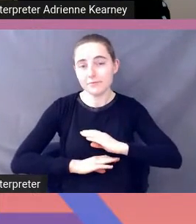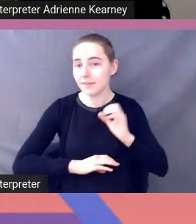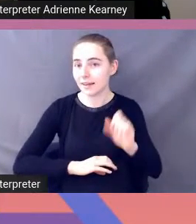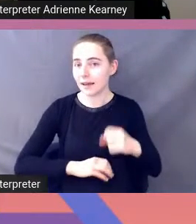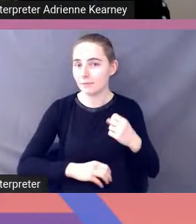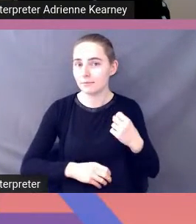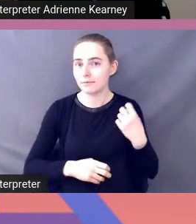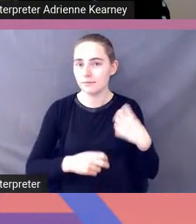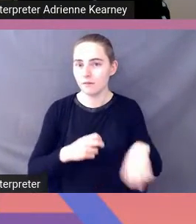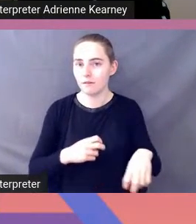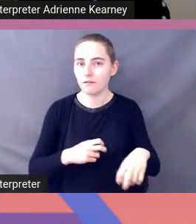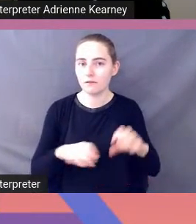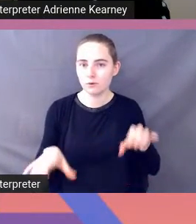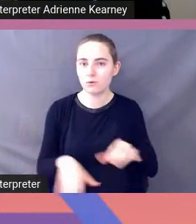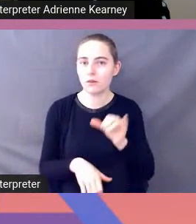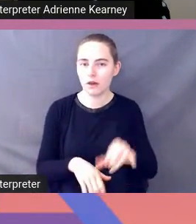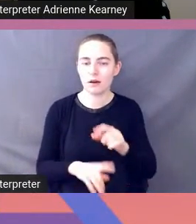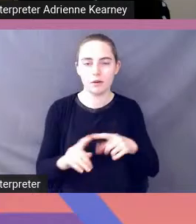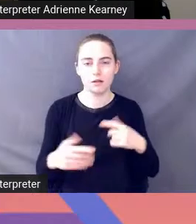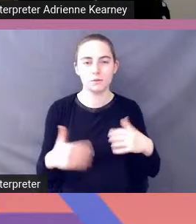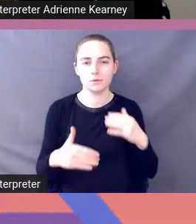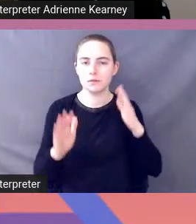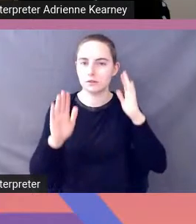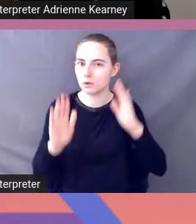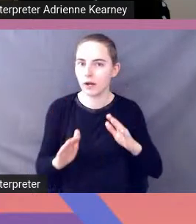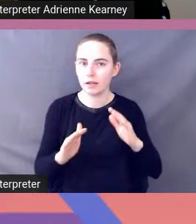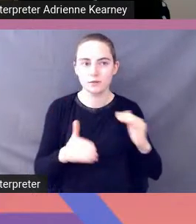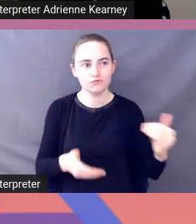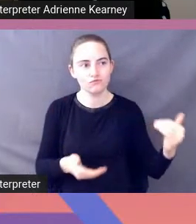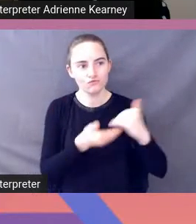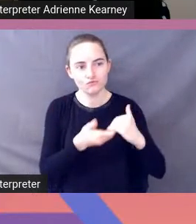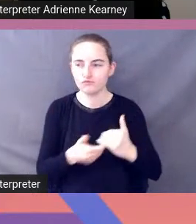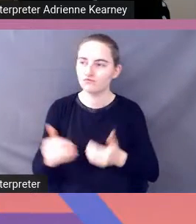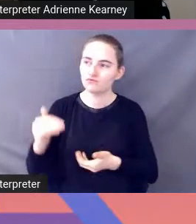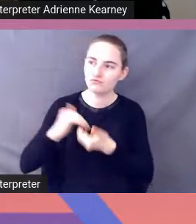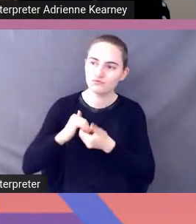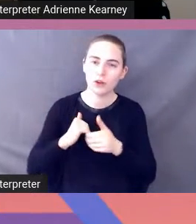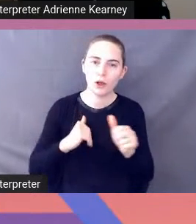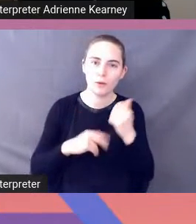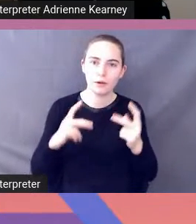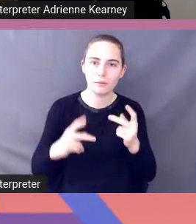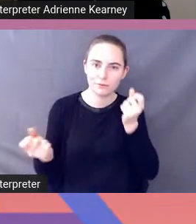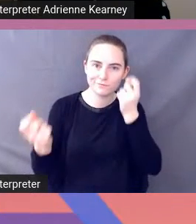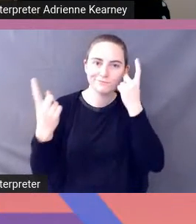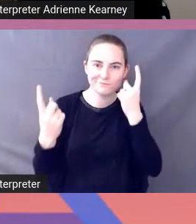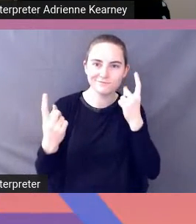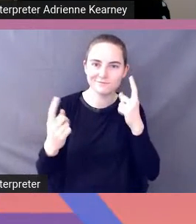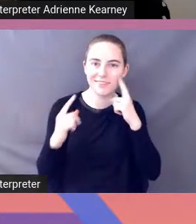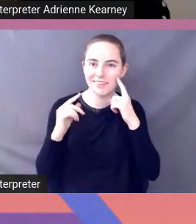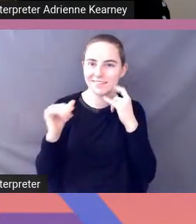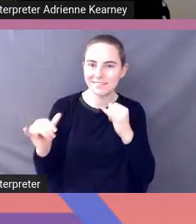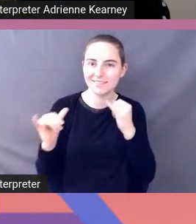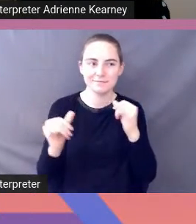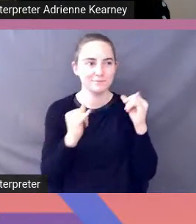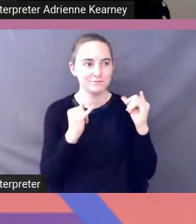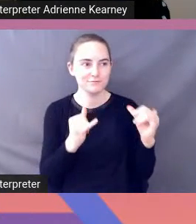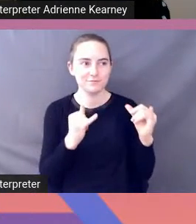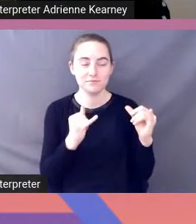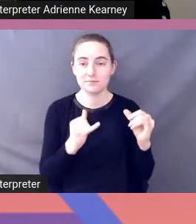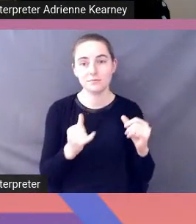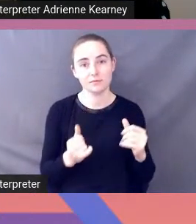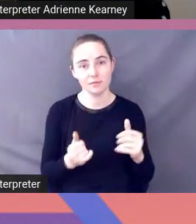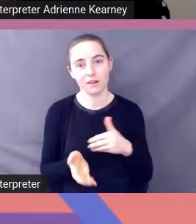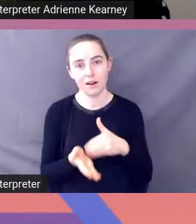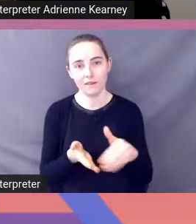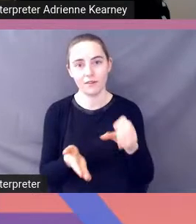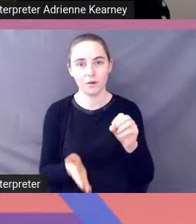it's very cool to get to work with other people who are like me, because so often you find yourself in organizing situations where it's like you have a bunch of people